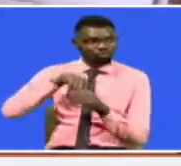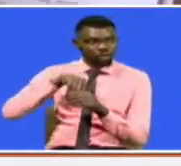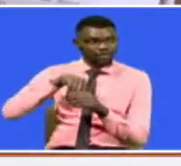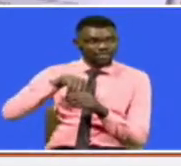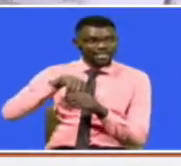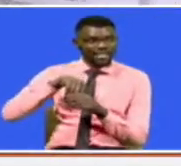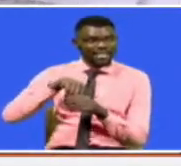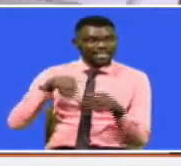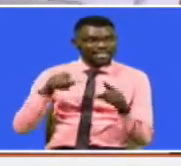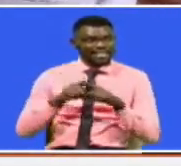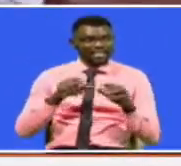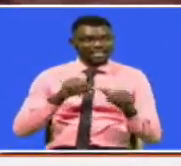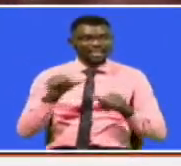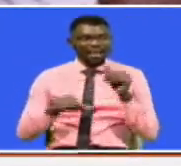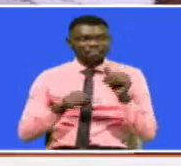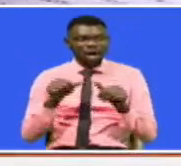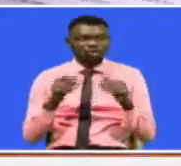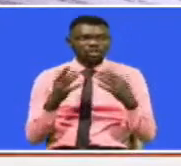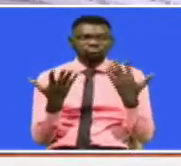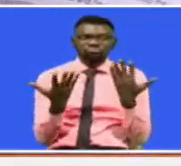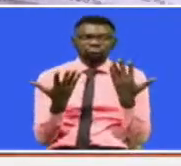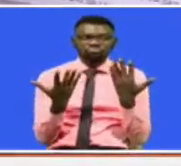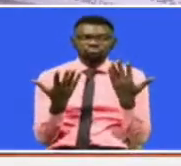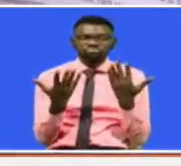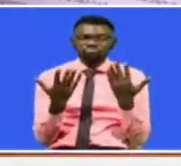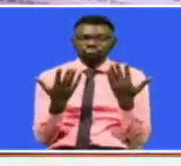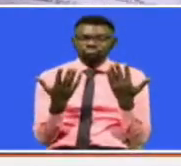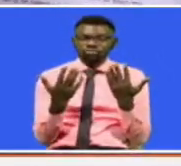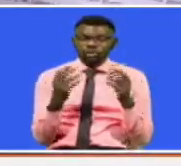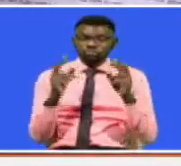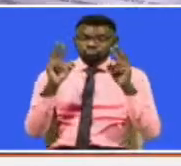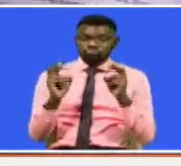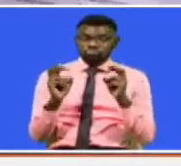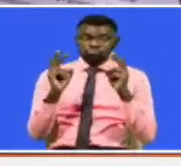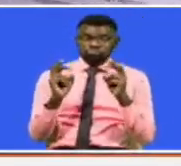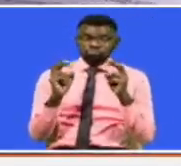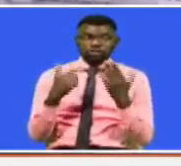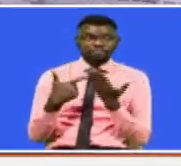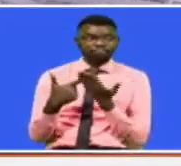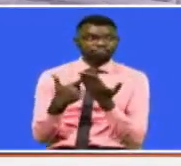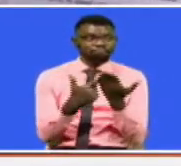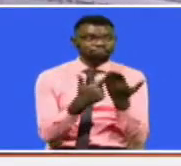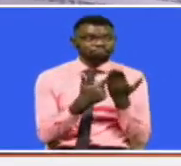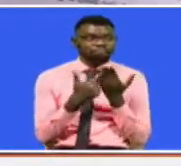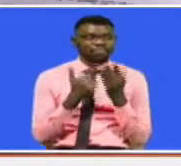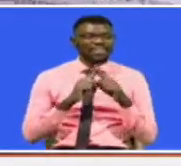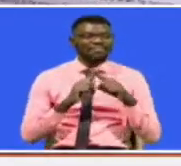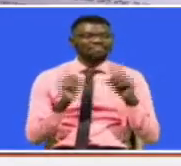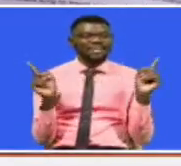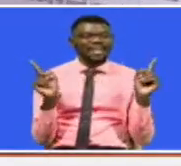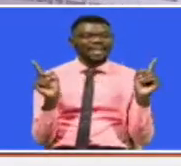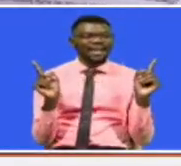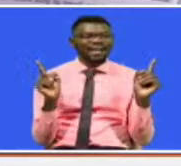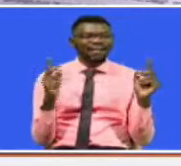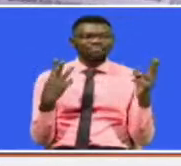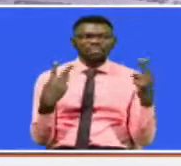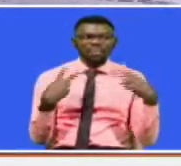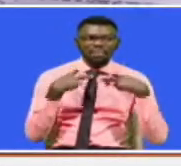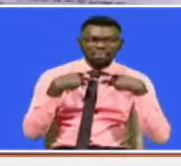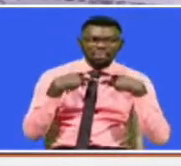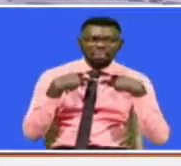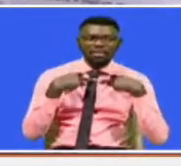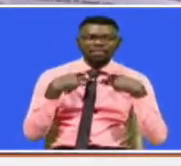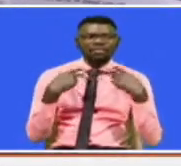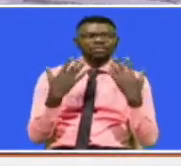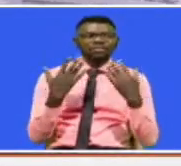It's about some of the questions we've been discussing in our conversation. But what is causing stagnation of